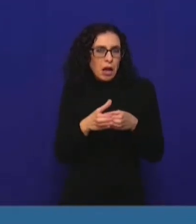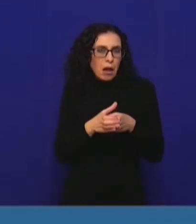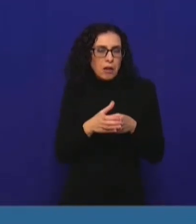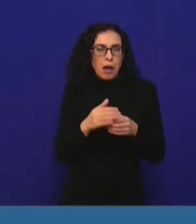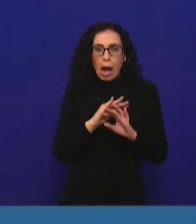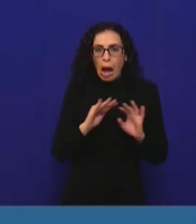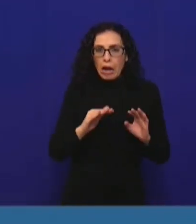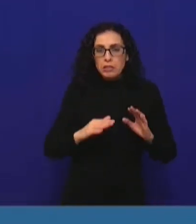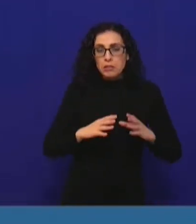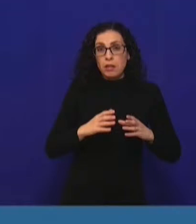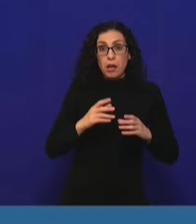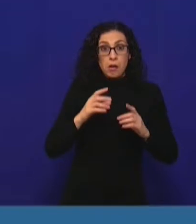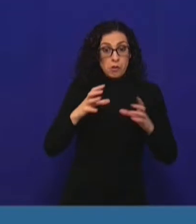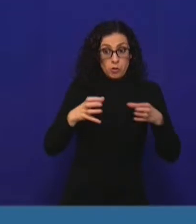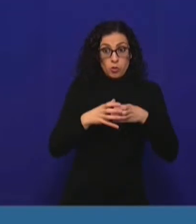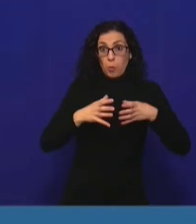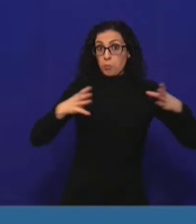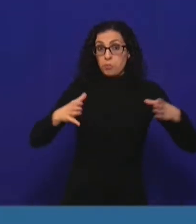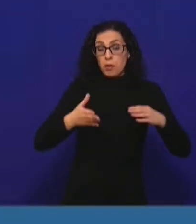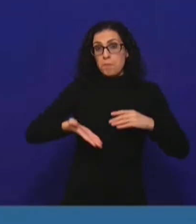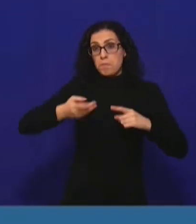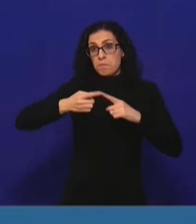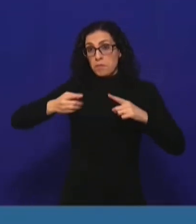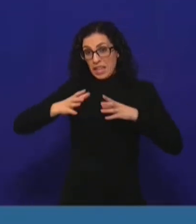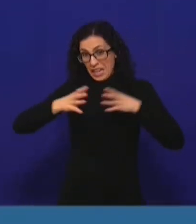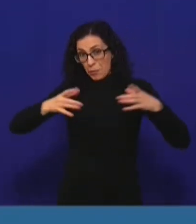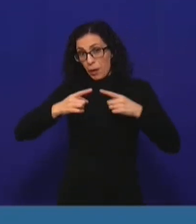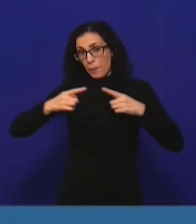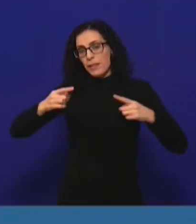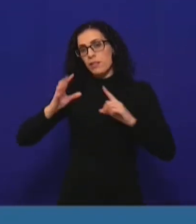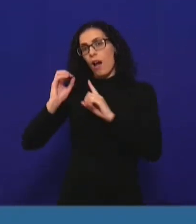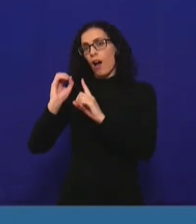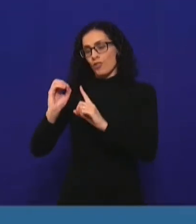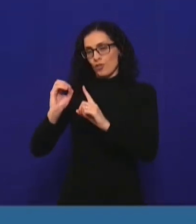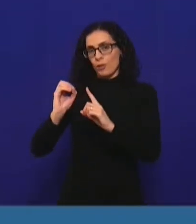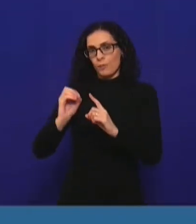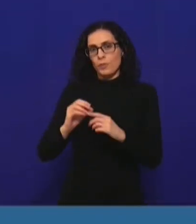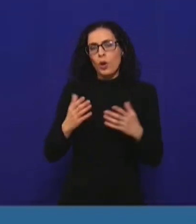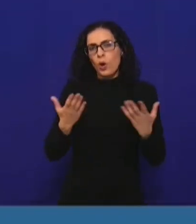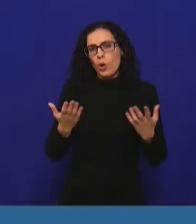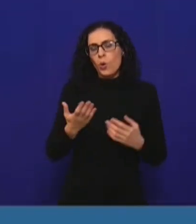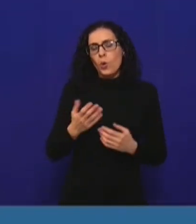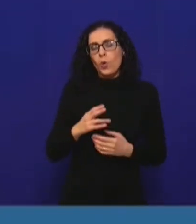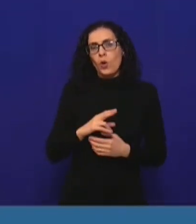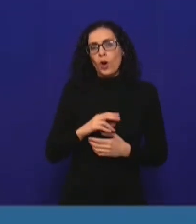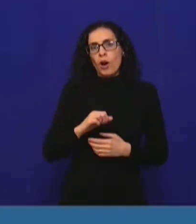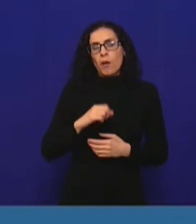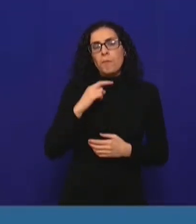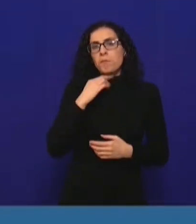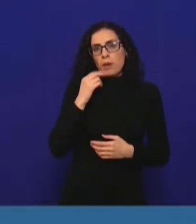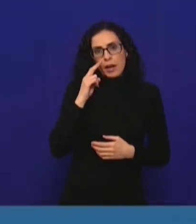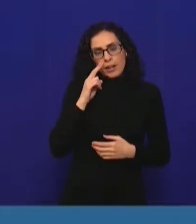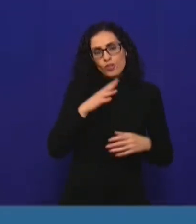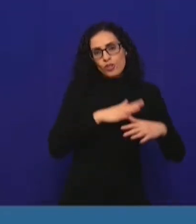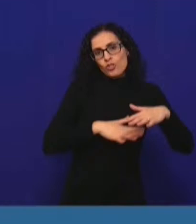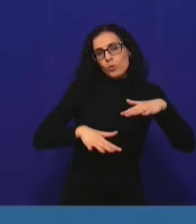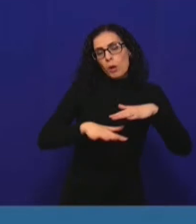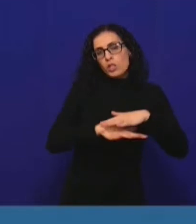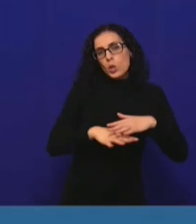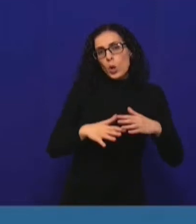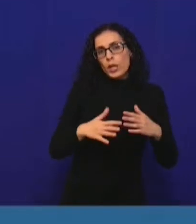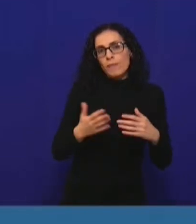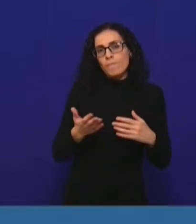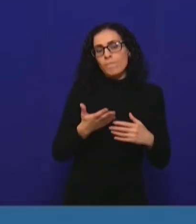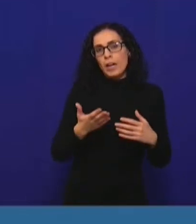ta' 10 persuni fejn inti tara l-maġġor parti ta' clusters u aħna ma kienx hemm sitwazzjonijiet fl-iskejjel fejn